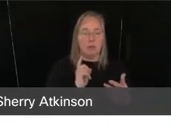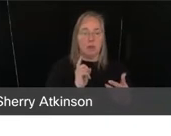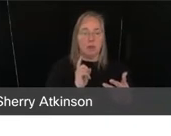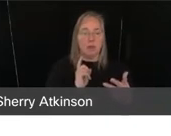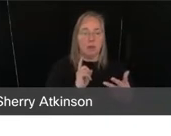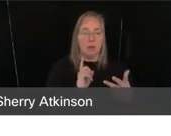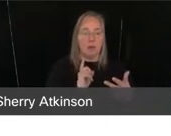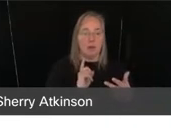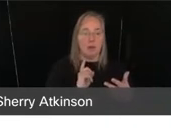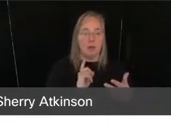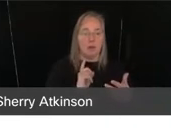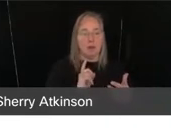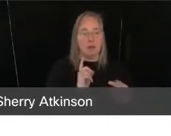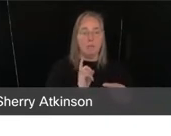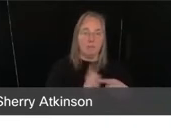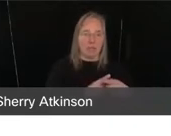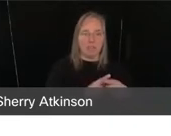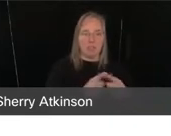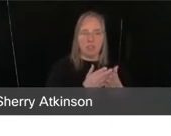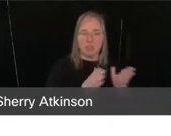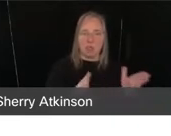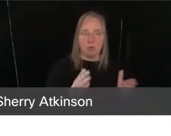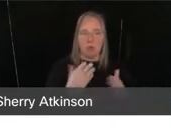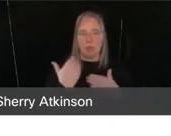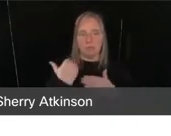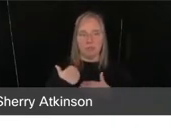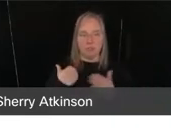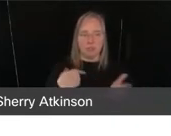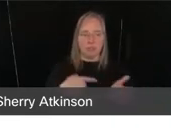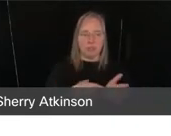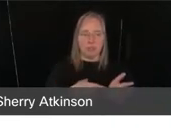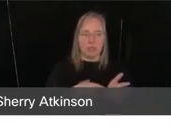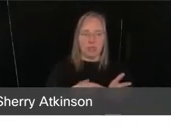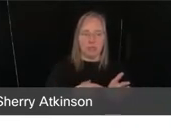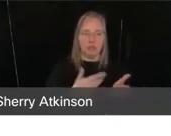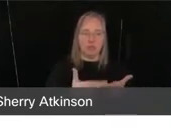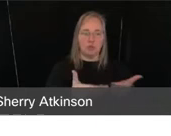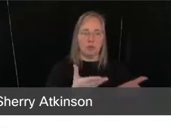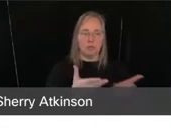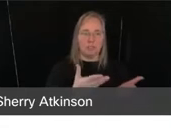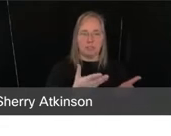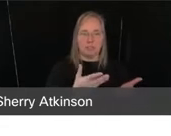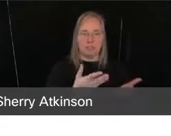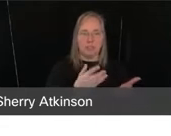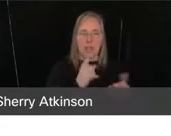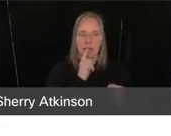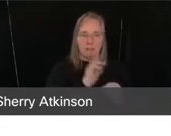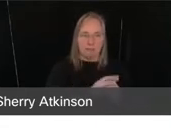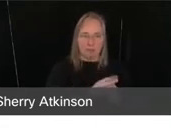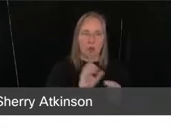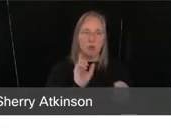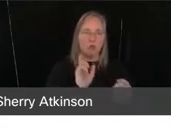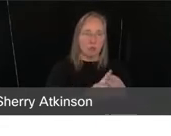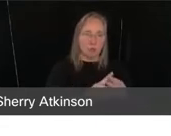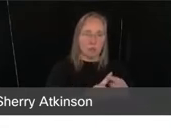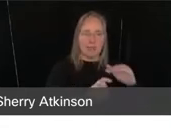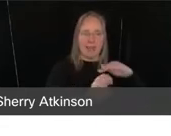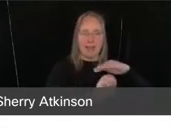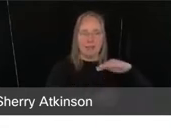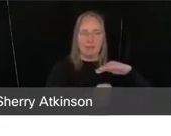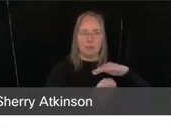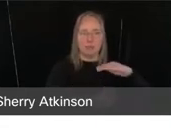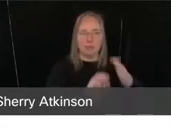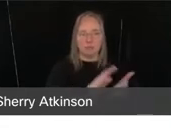a general obligation debt service commitments towards the elementary school, which is a portion